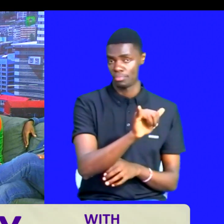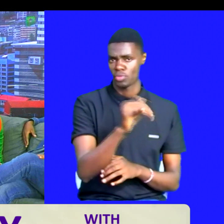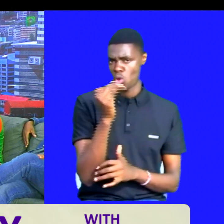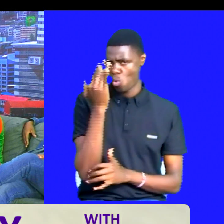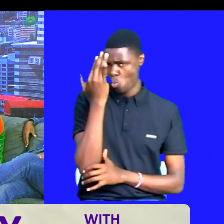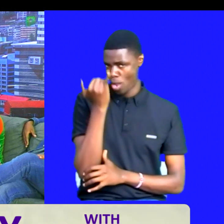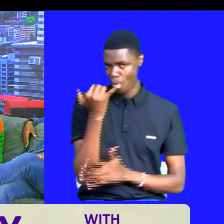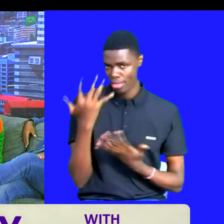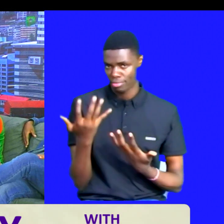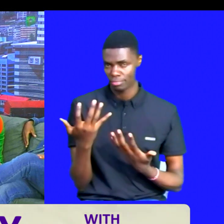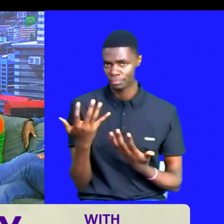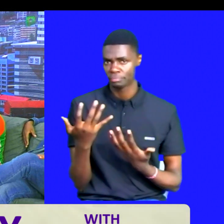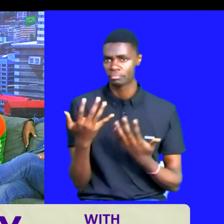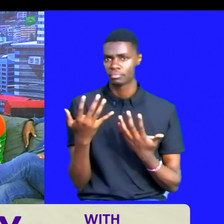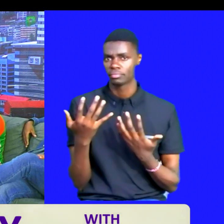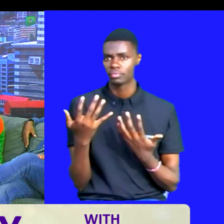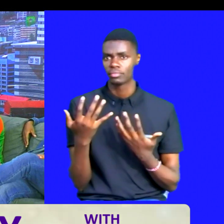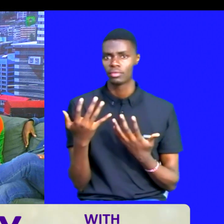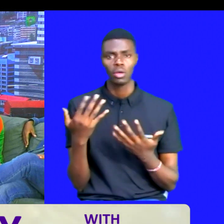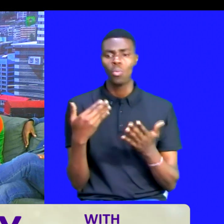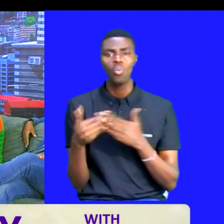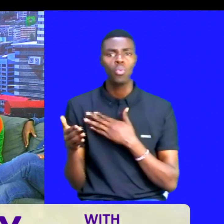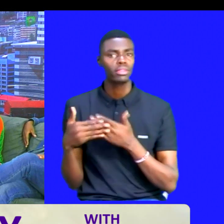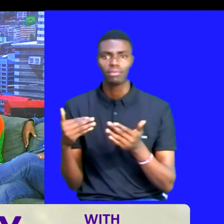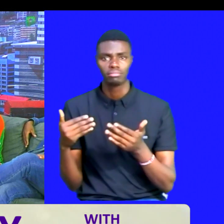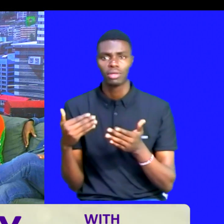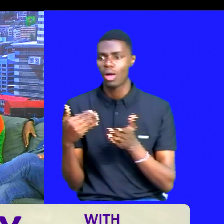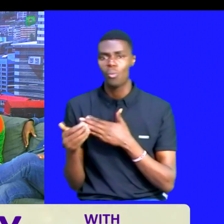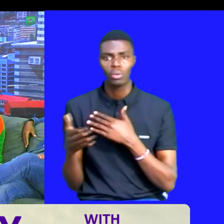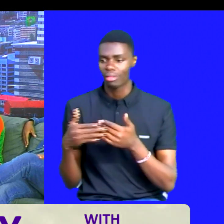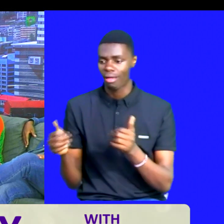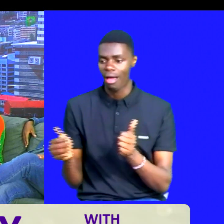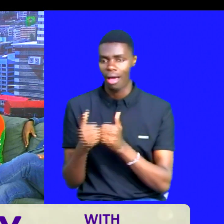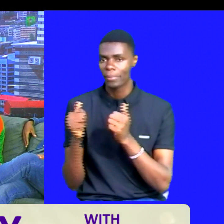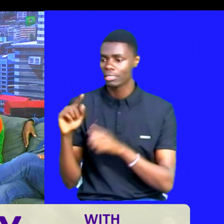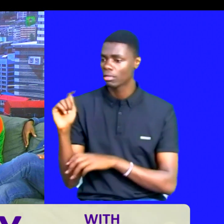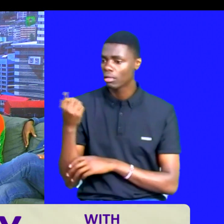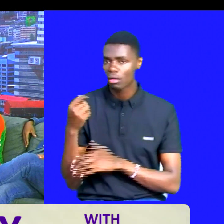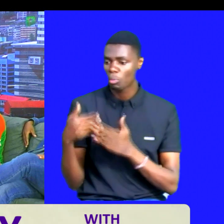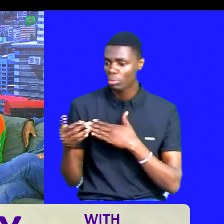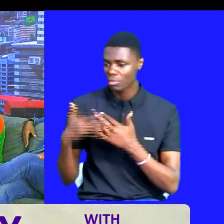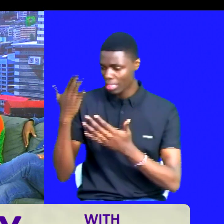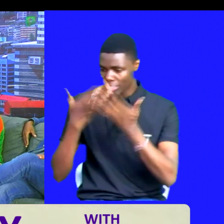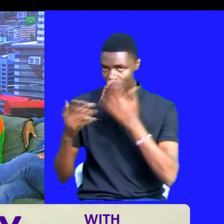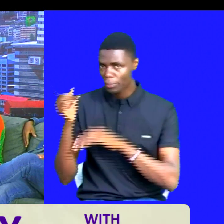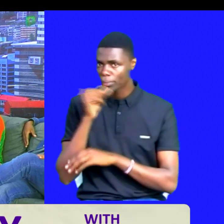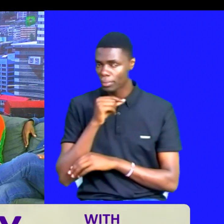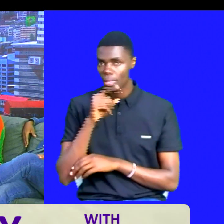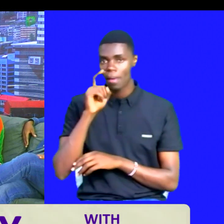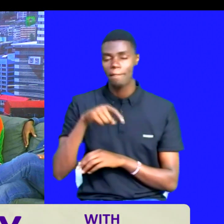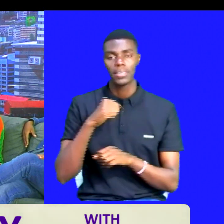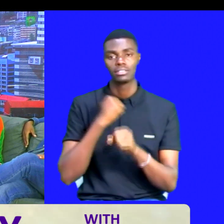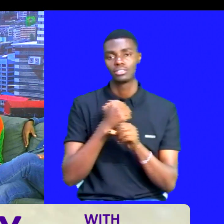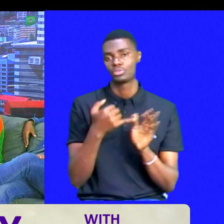because no matter how we went through in Kenya, no matter what we faced, right, we have to do